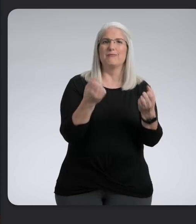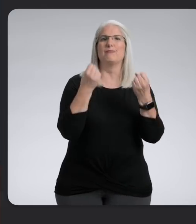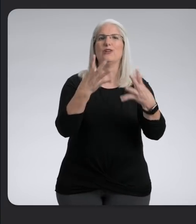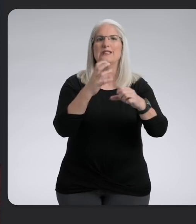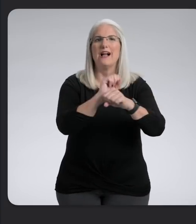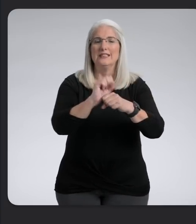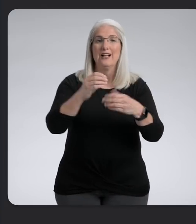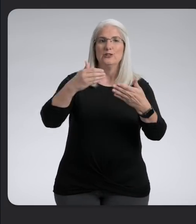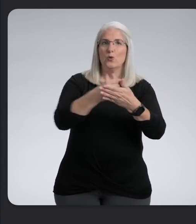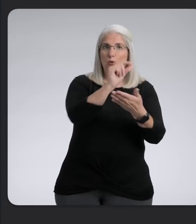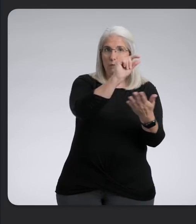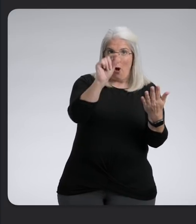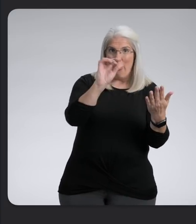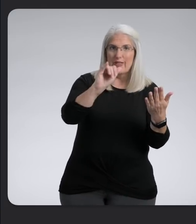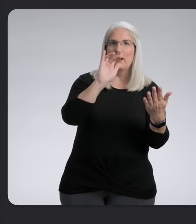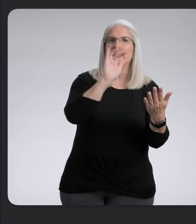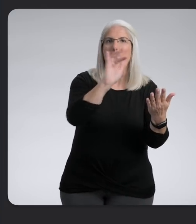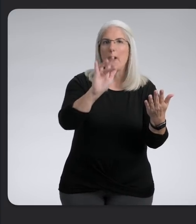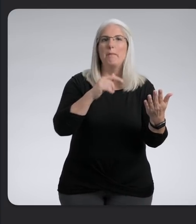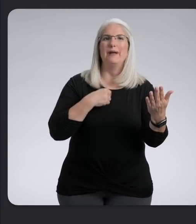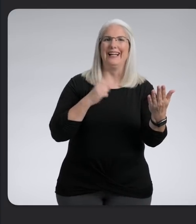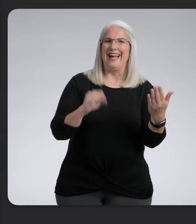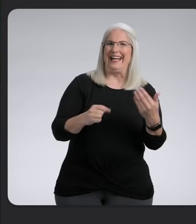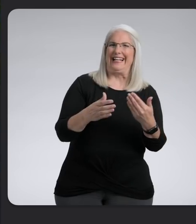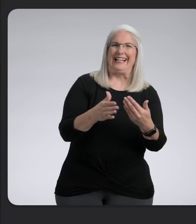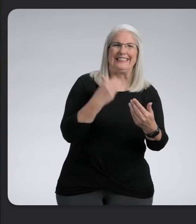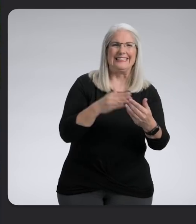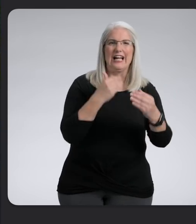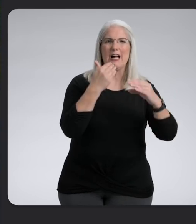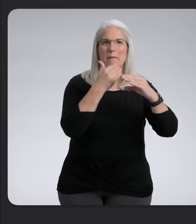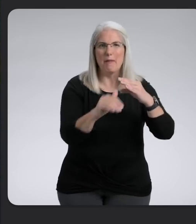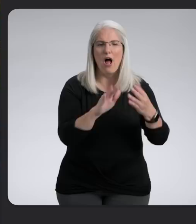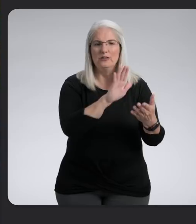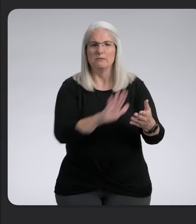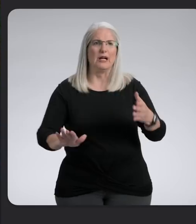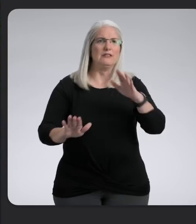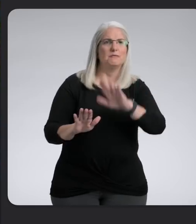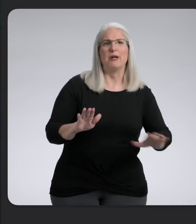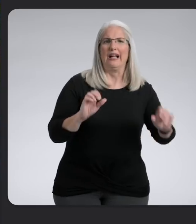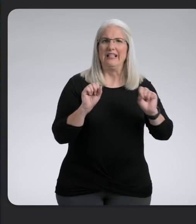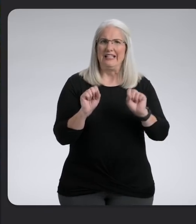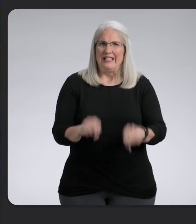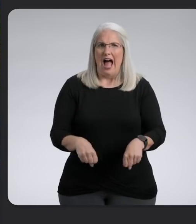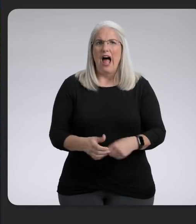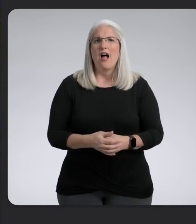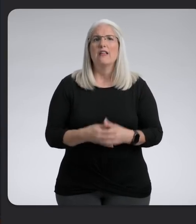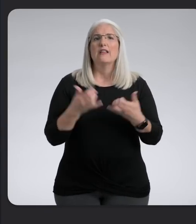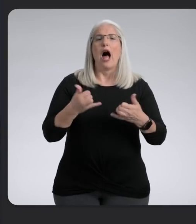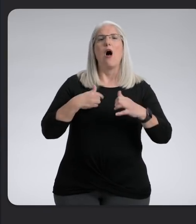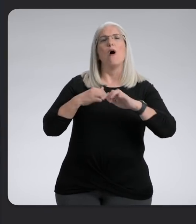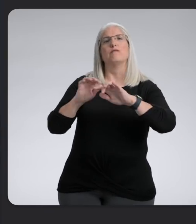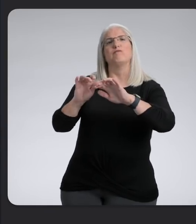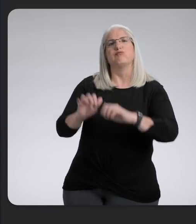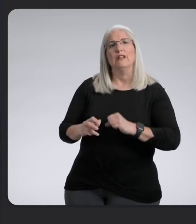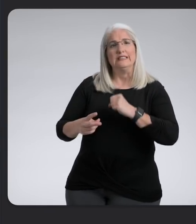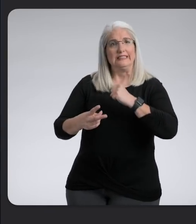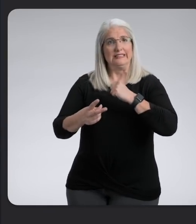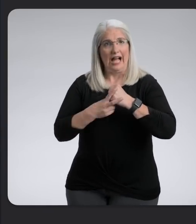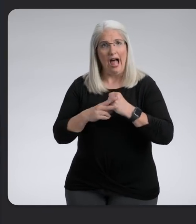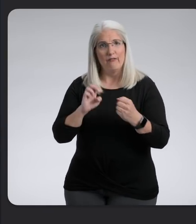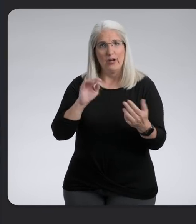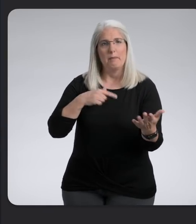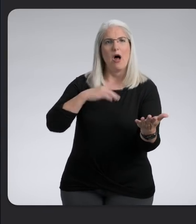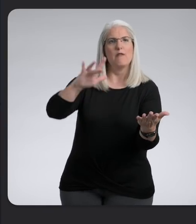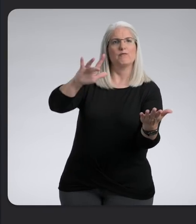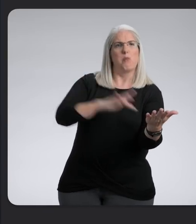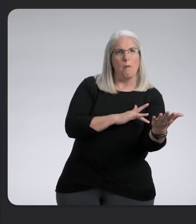can easily move this into split view or slide over. But I want to save this email and come back to it later. So I can just swipe